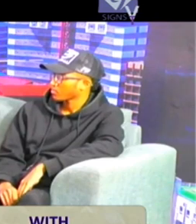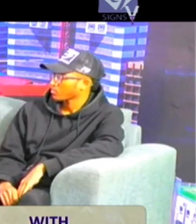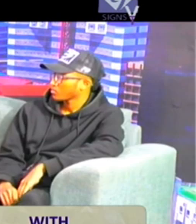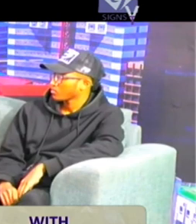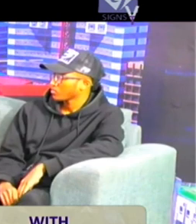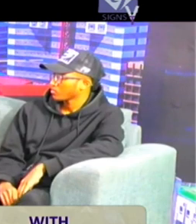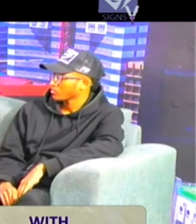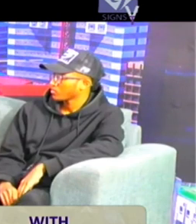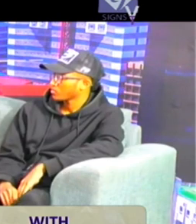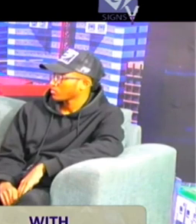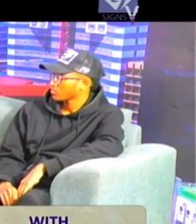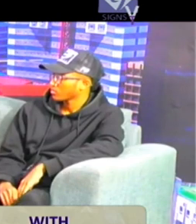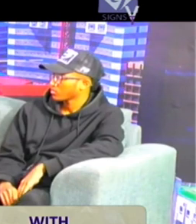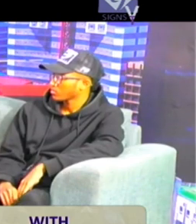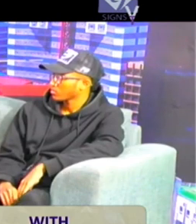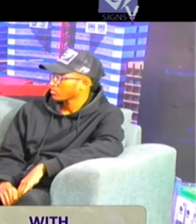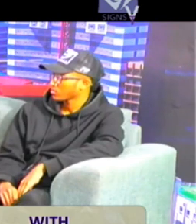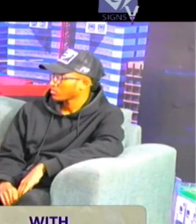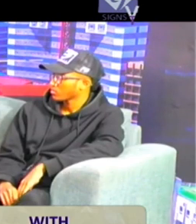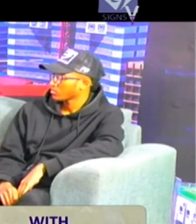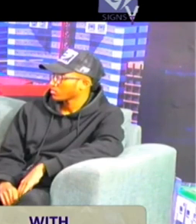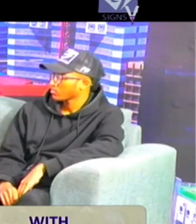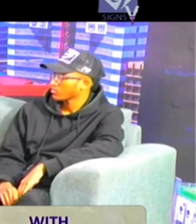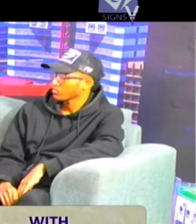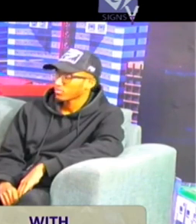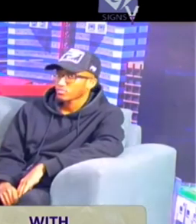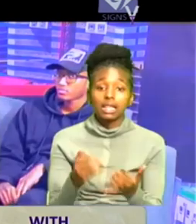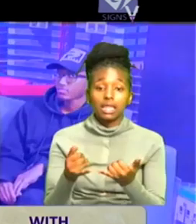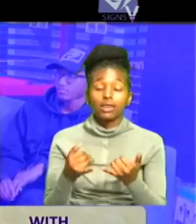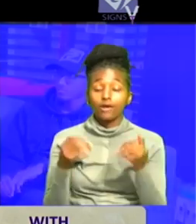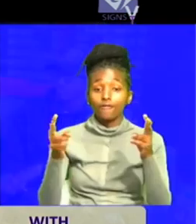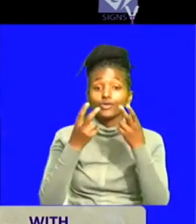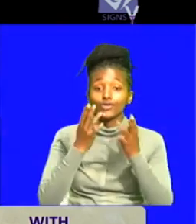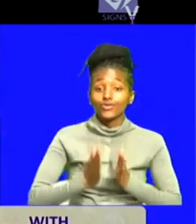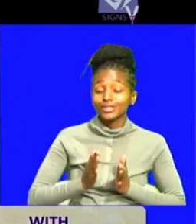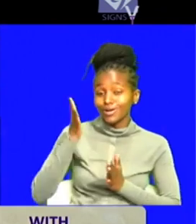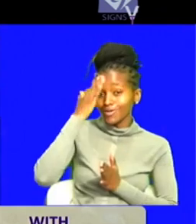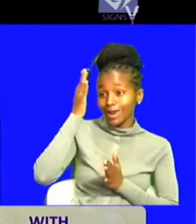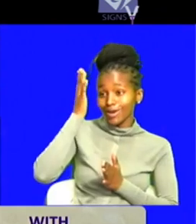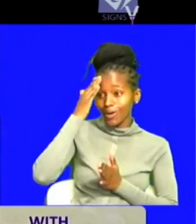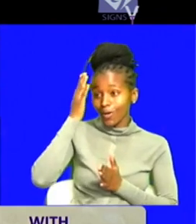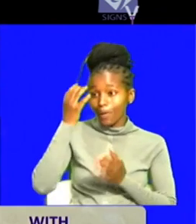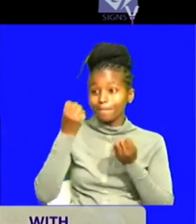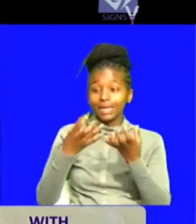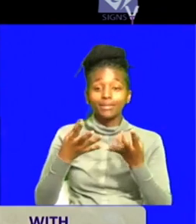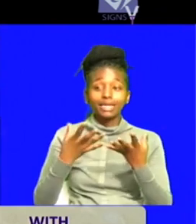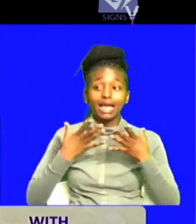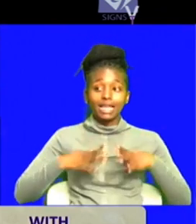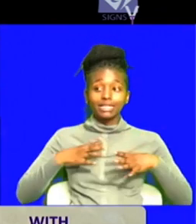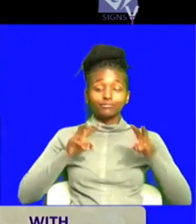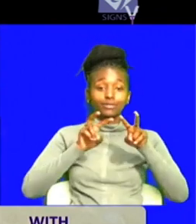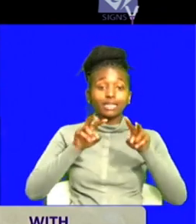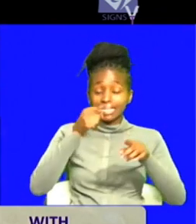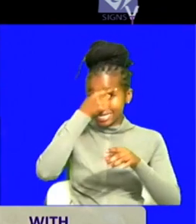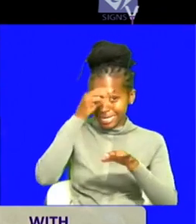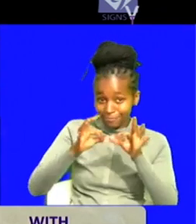I believe it is possible for them to win this 2023 Mozzart bet. Now, ladies and gentlemen, a lot is at stake in this particular final match. Remember,